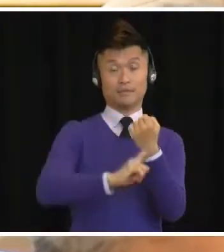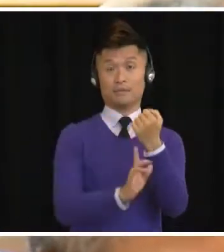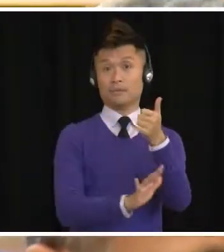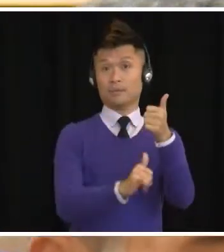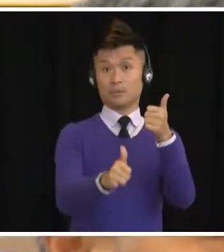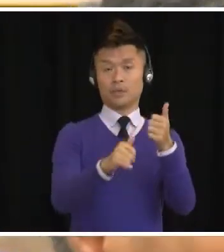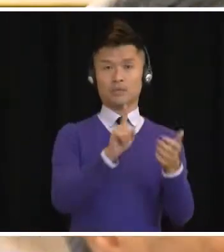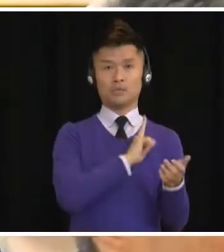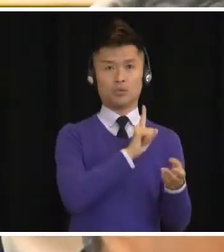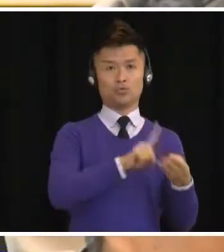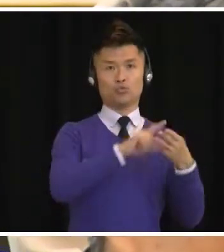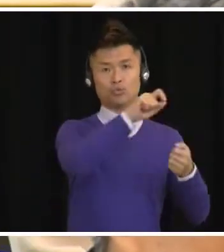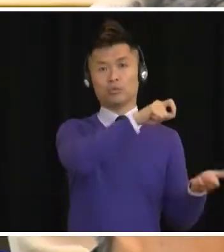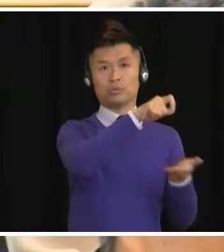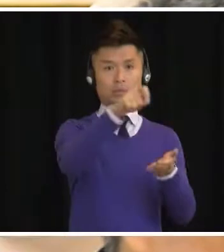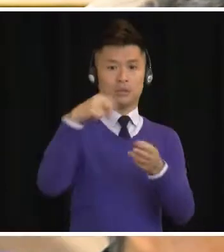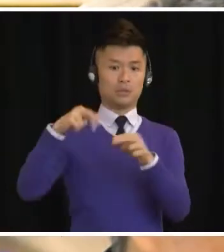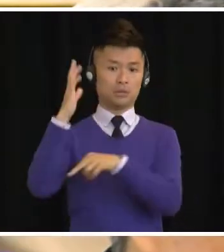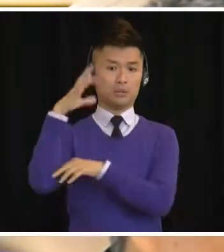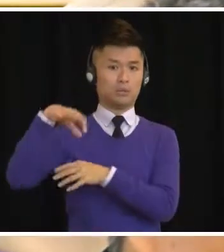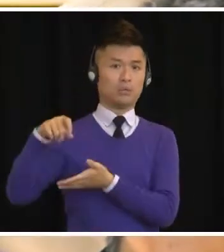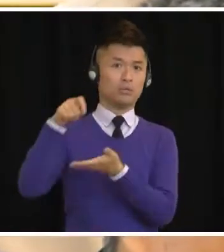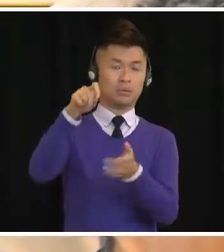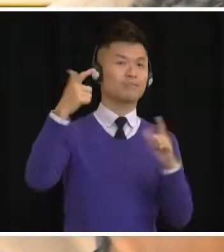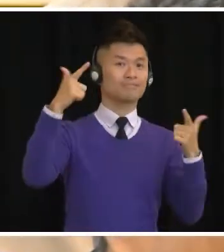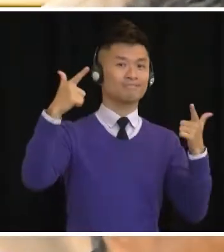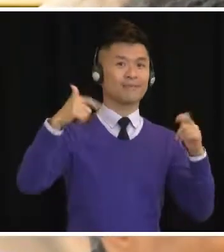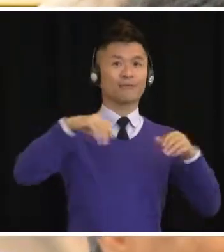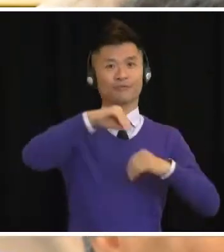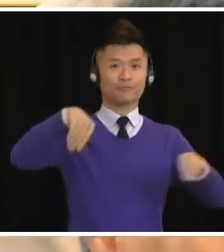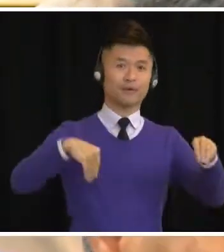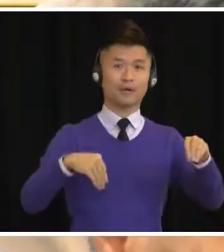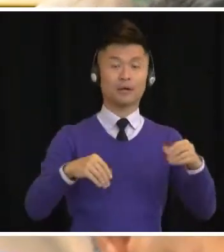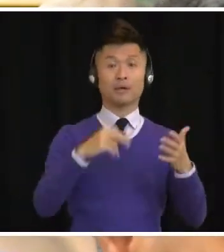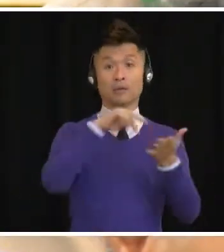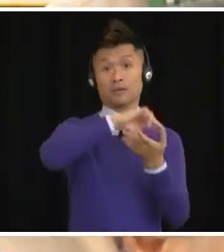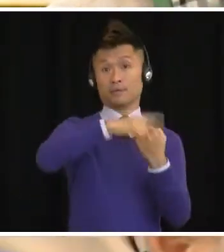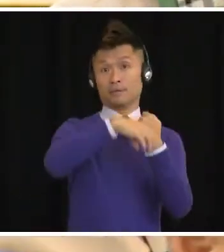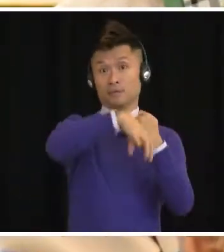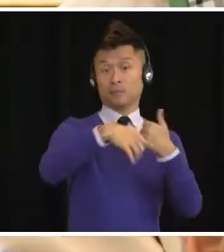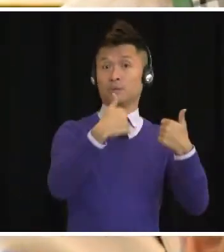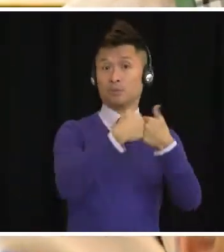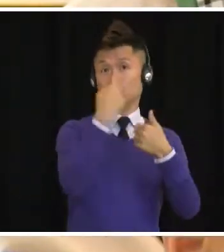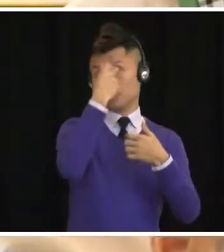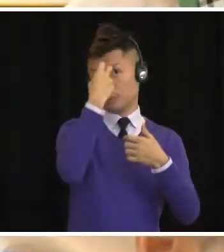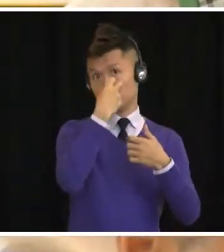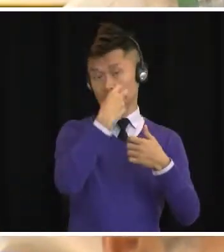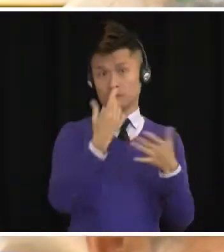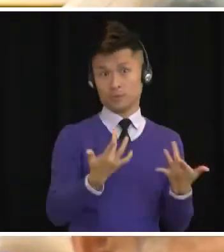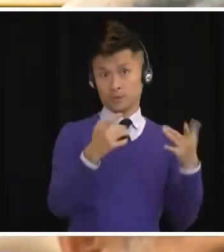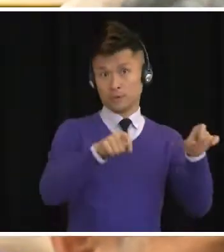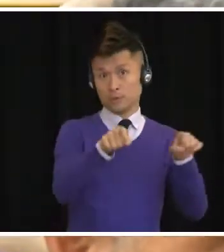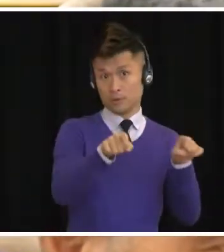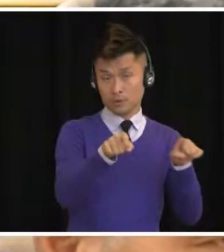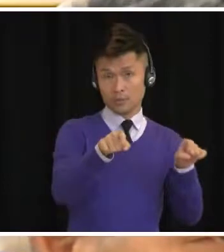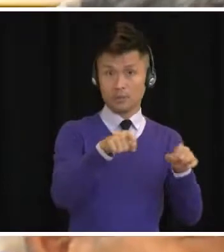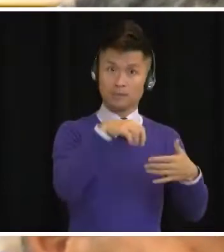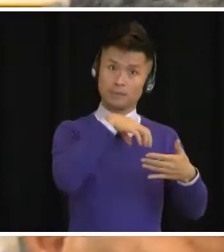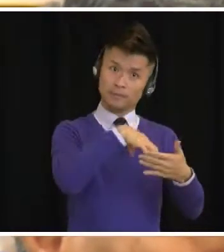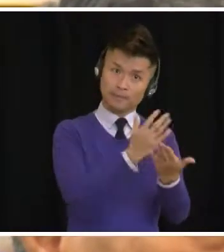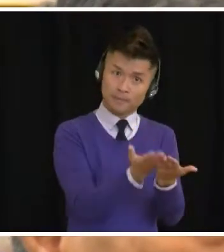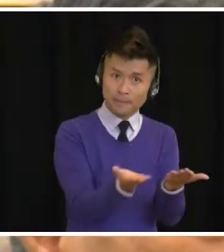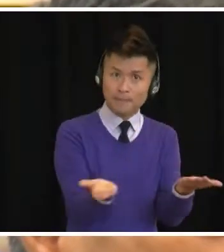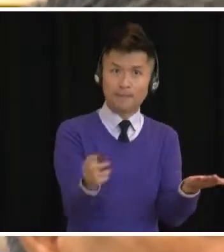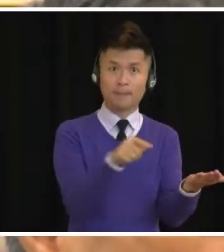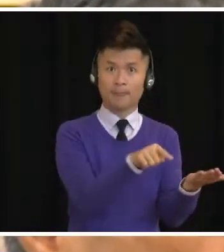2016, that legislators submit another proposal. So this